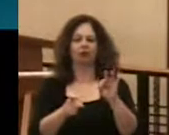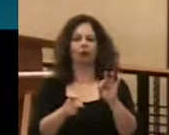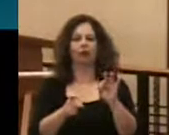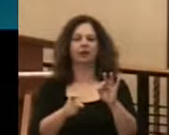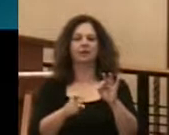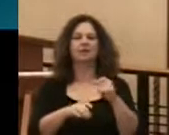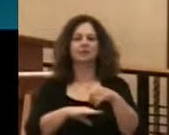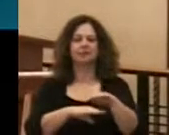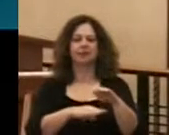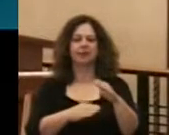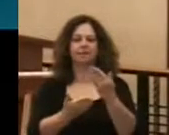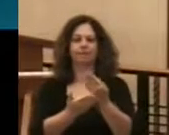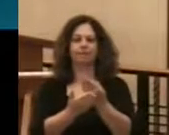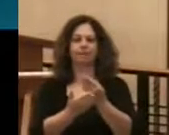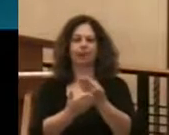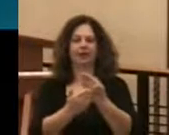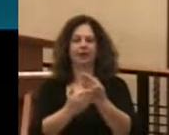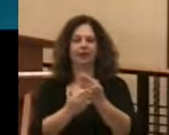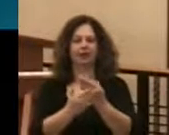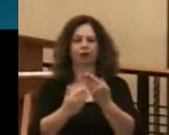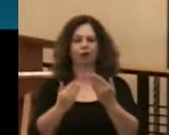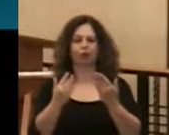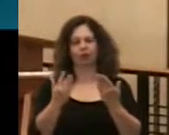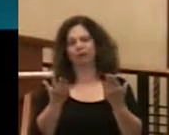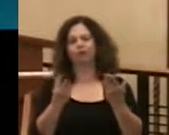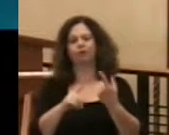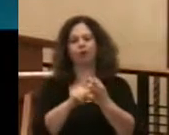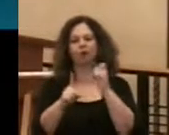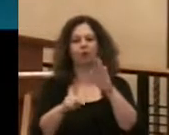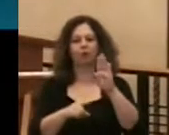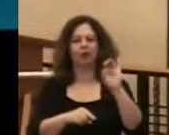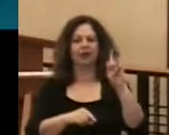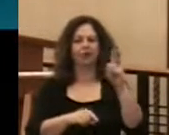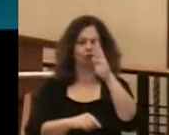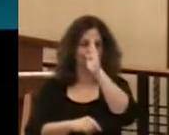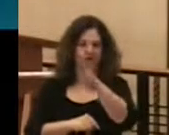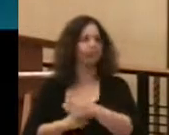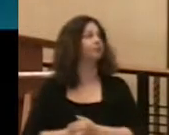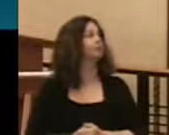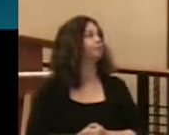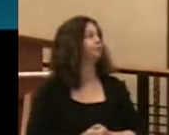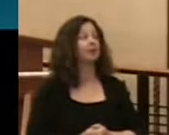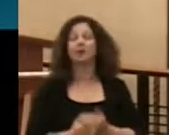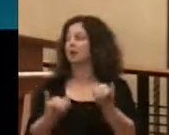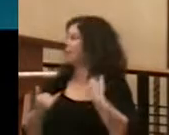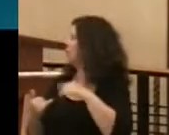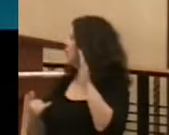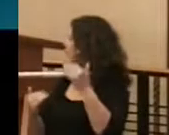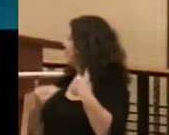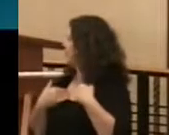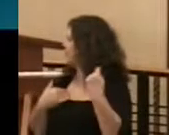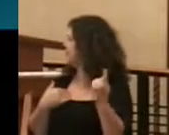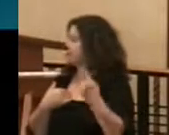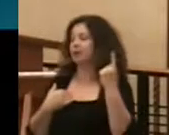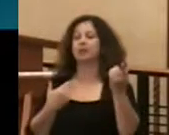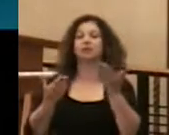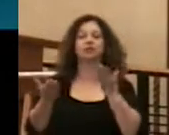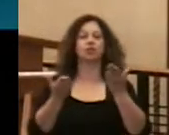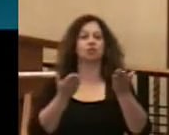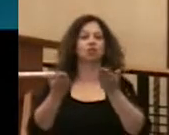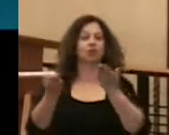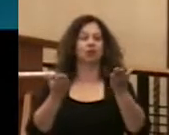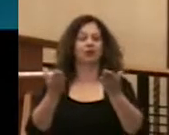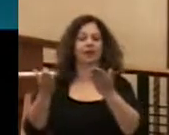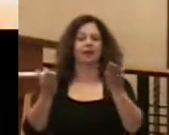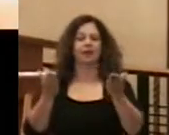Bethel. We are in the month of stewardship, and so Ryland Eichhorst will share a mission minute at this time on behalf of the stewardship